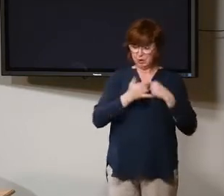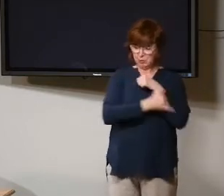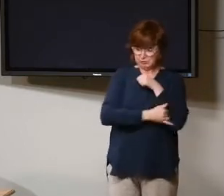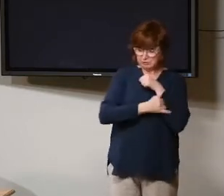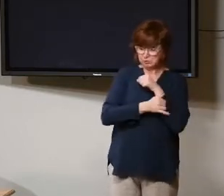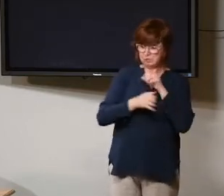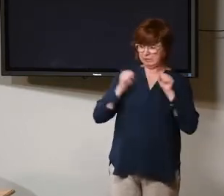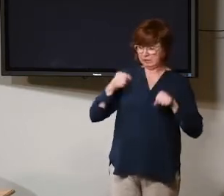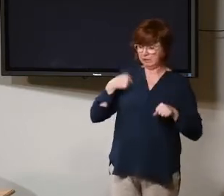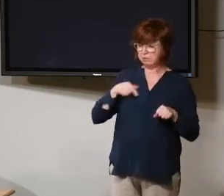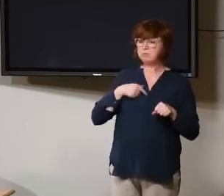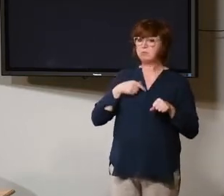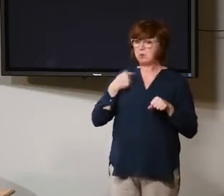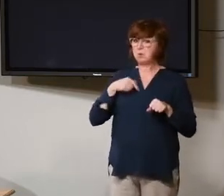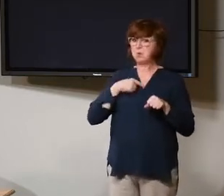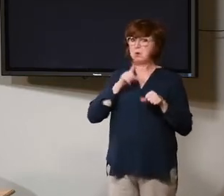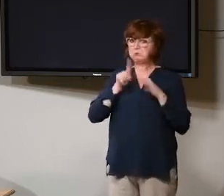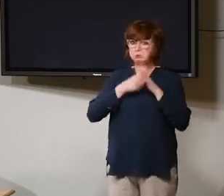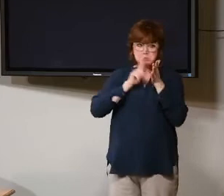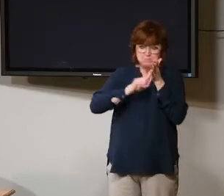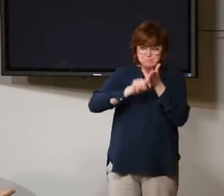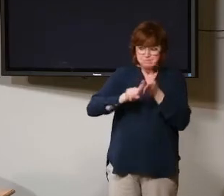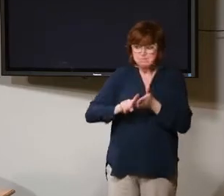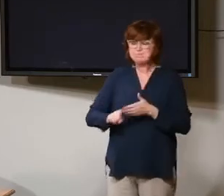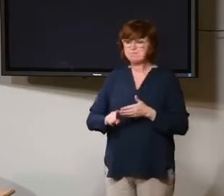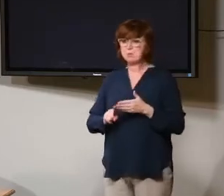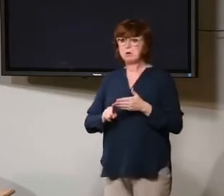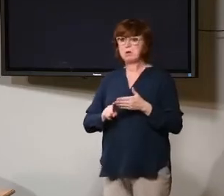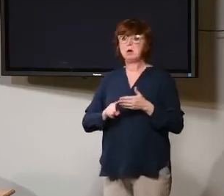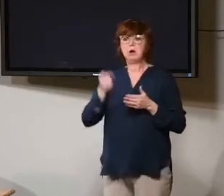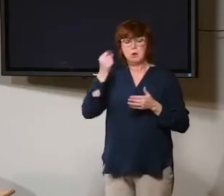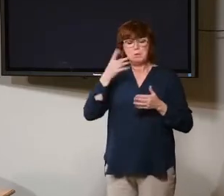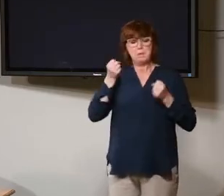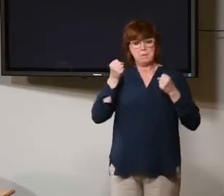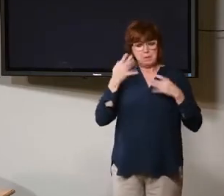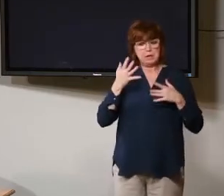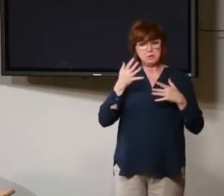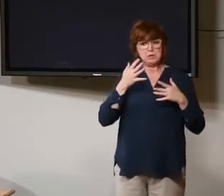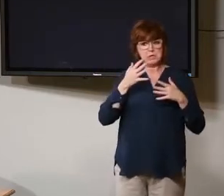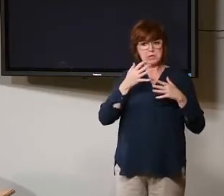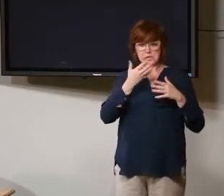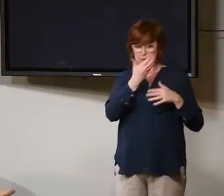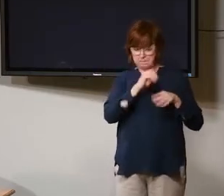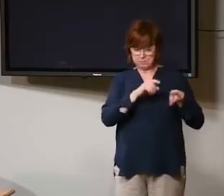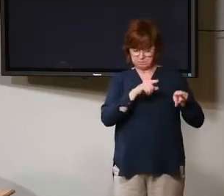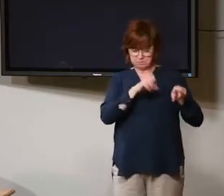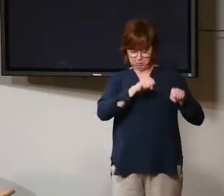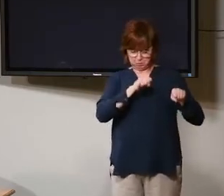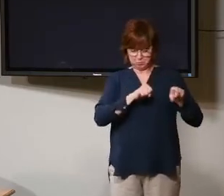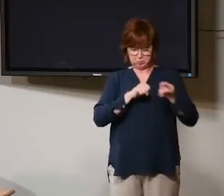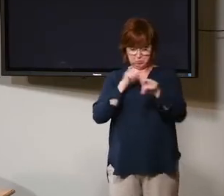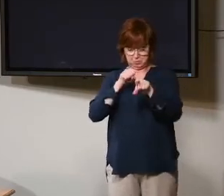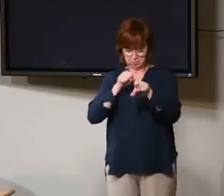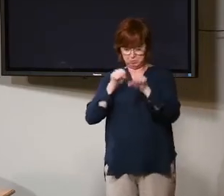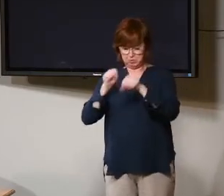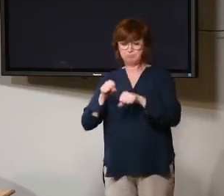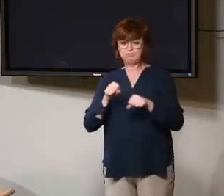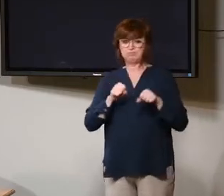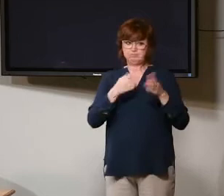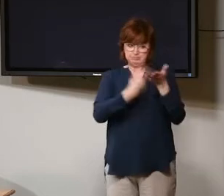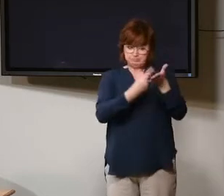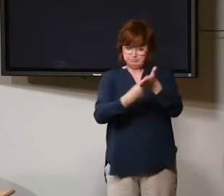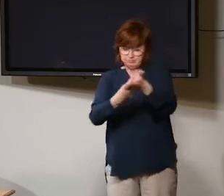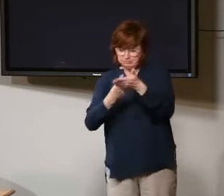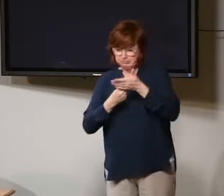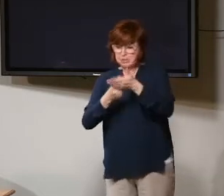we believe there is. And so there are multiple companies in multiple jurisdictions that are discussing the opportunities that they have to move forward with